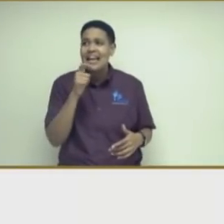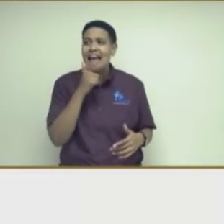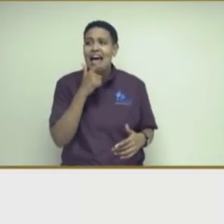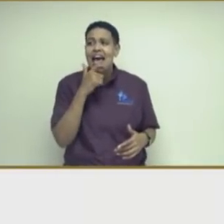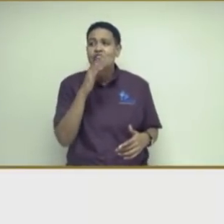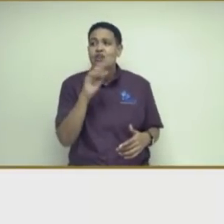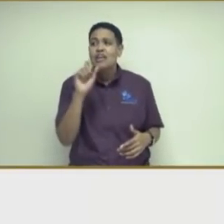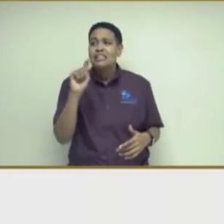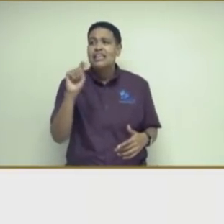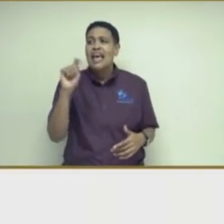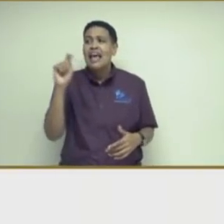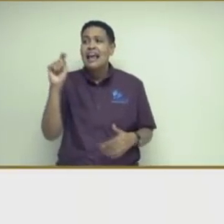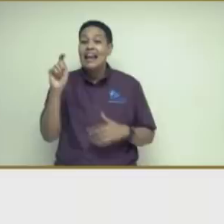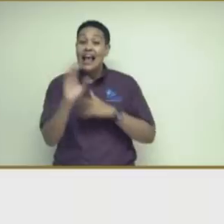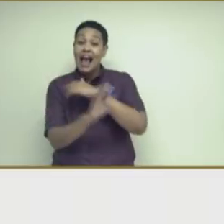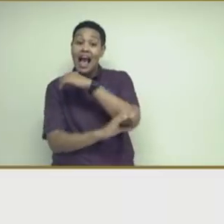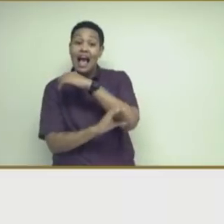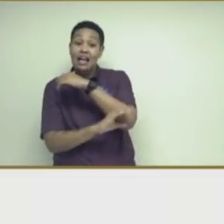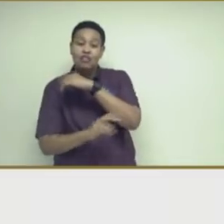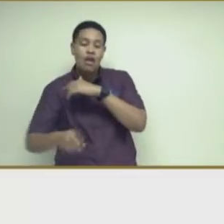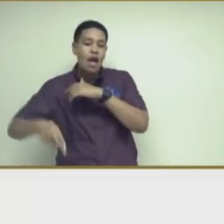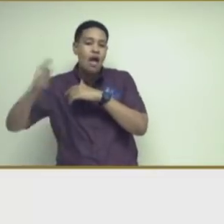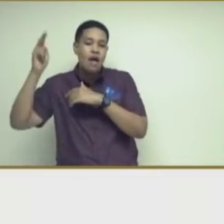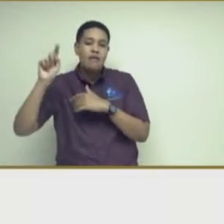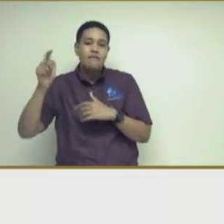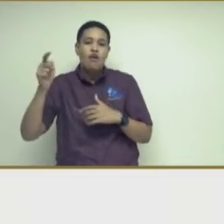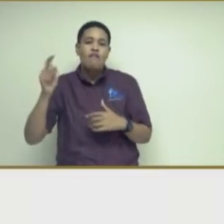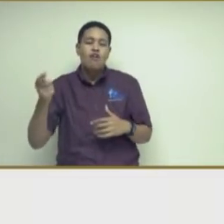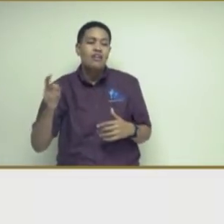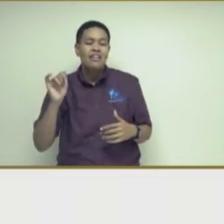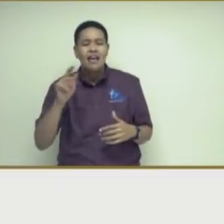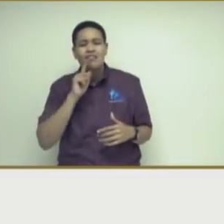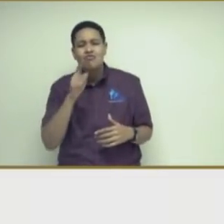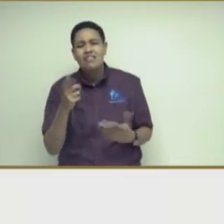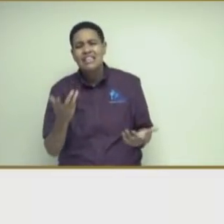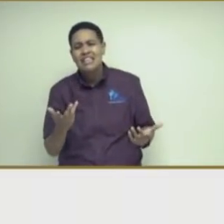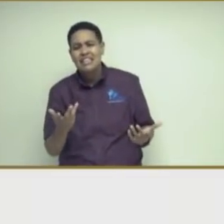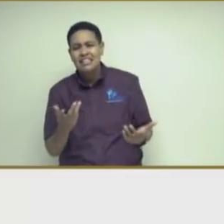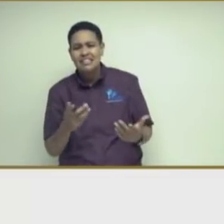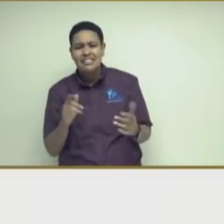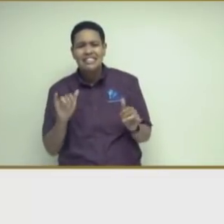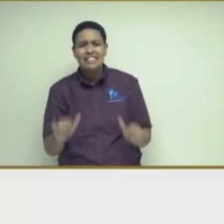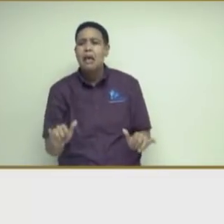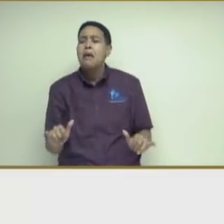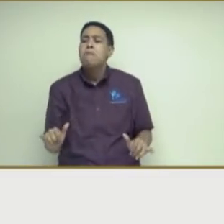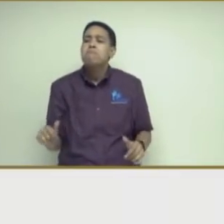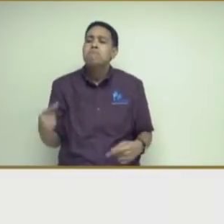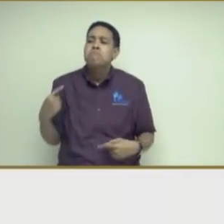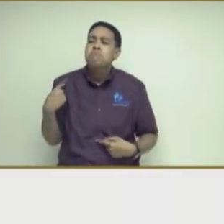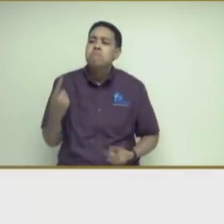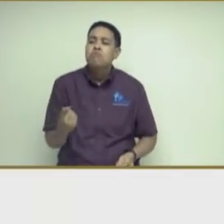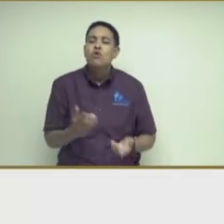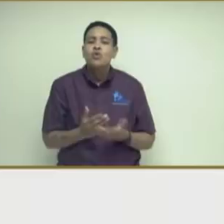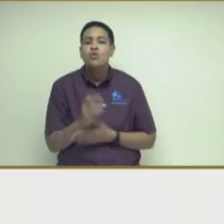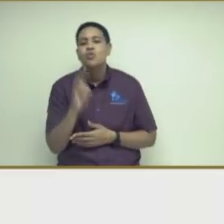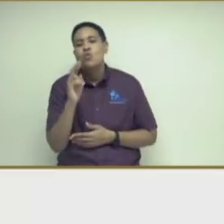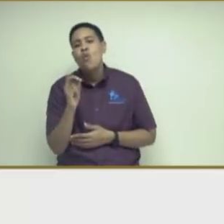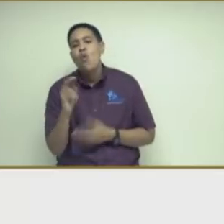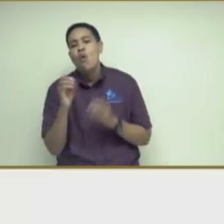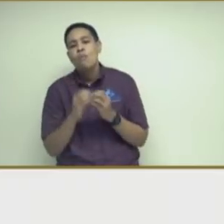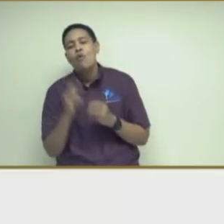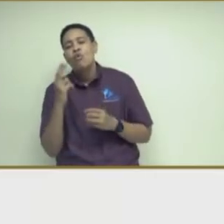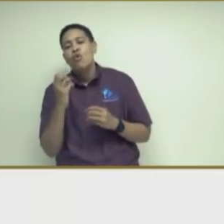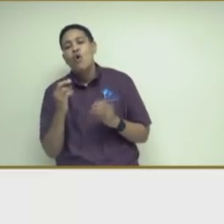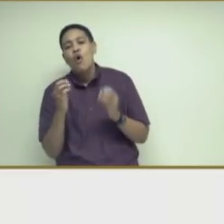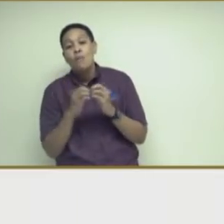and St. Catherine are the highest. And this pretty much stays the same way throughout. 2 or more, 3 or